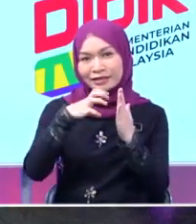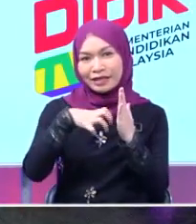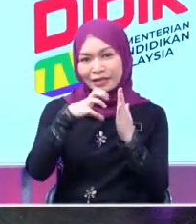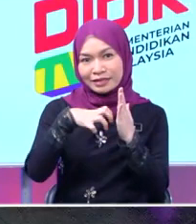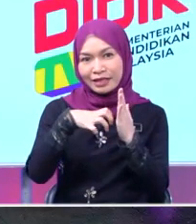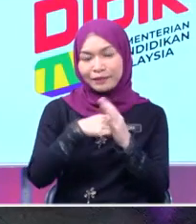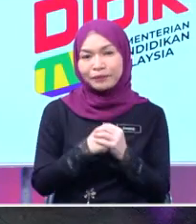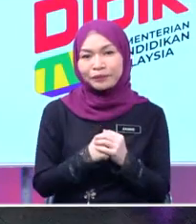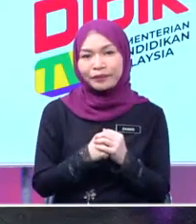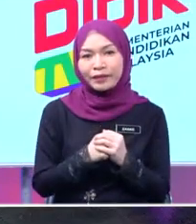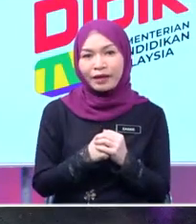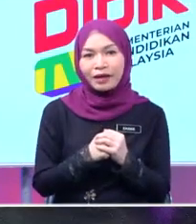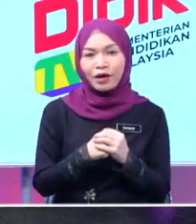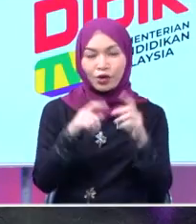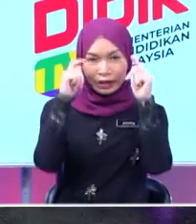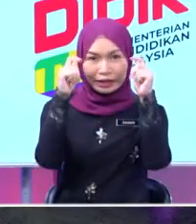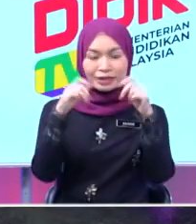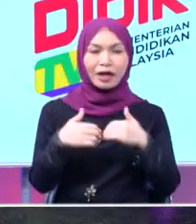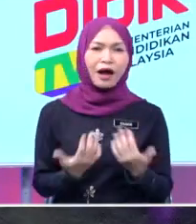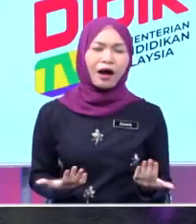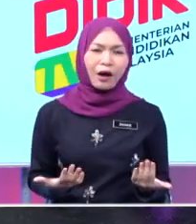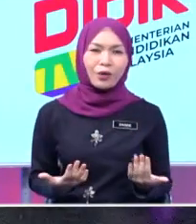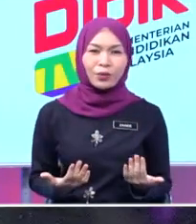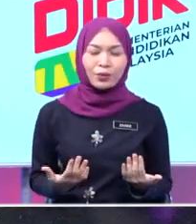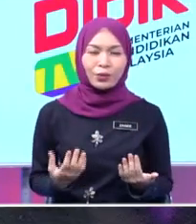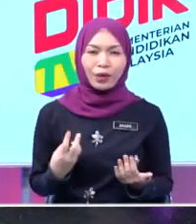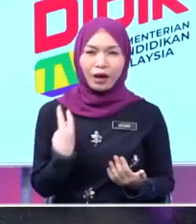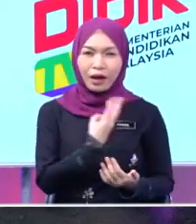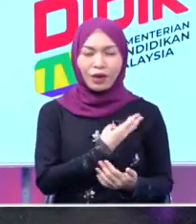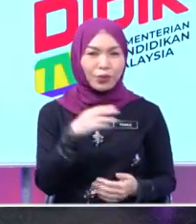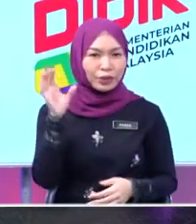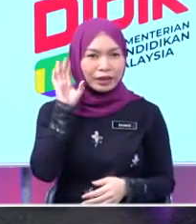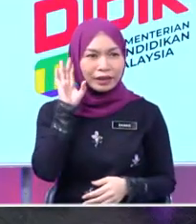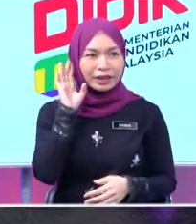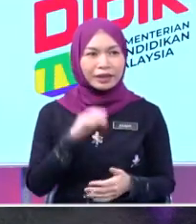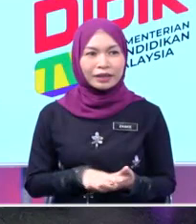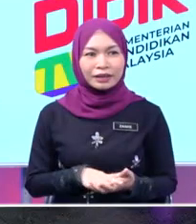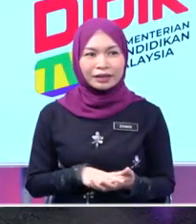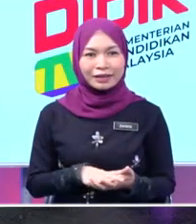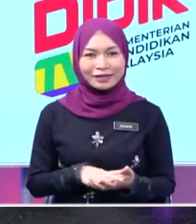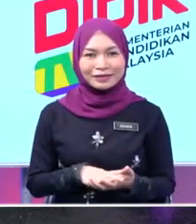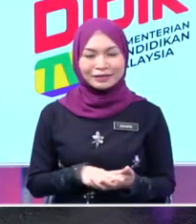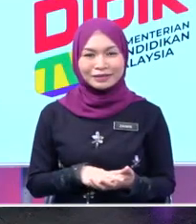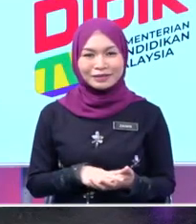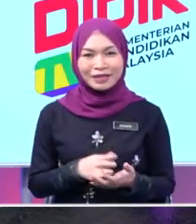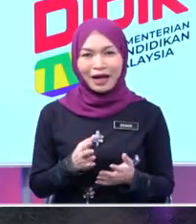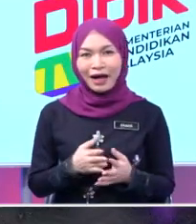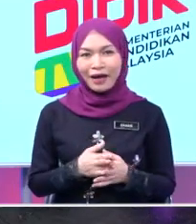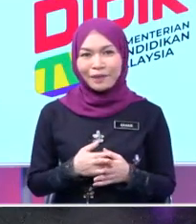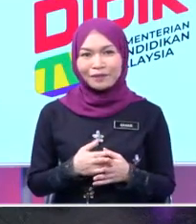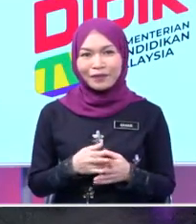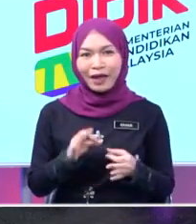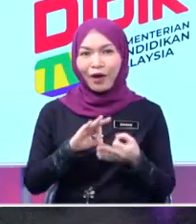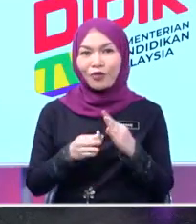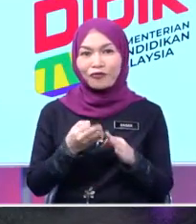All right. So, teacher, how about we hear one example from our friends on Google Meet? Is that all right? Of course. Because Okay. they should